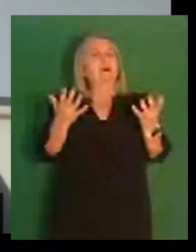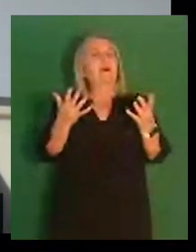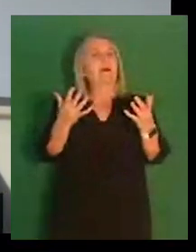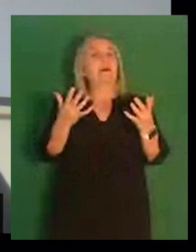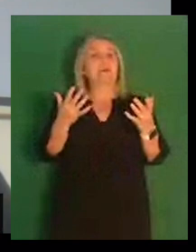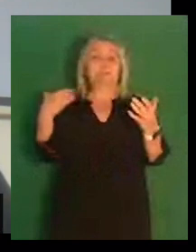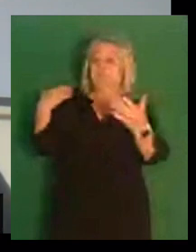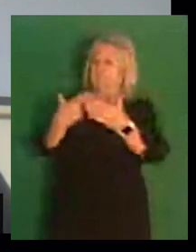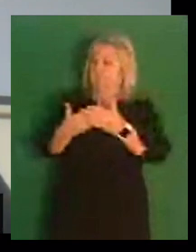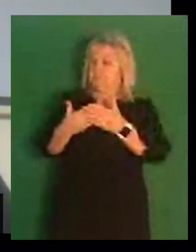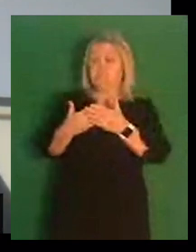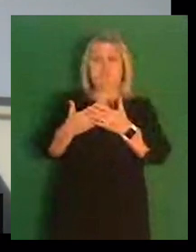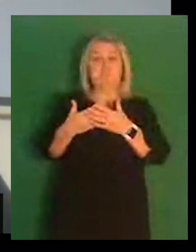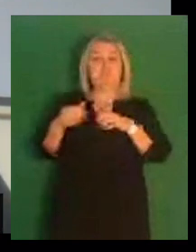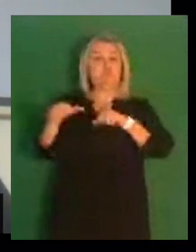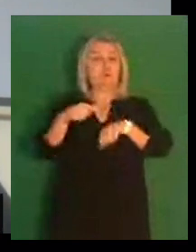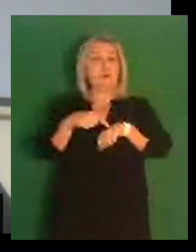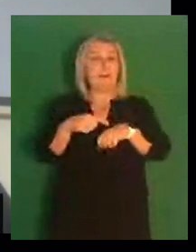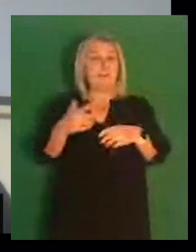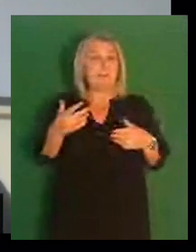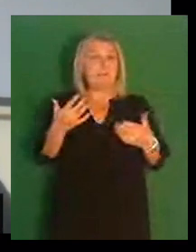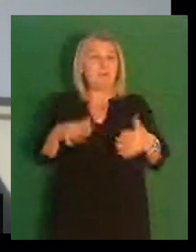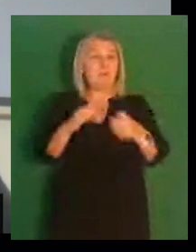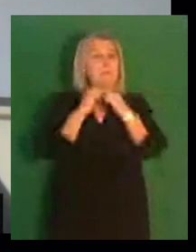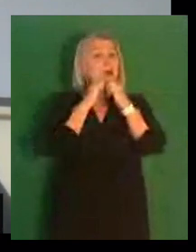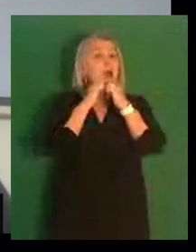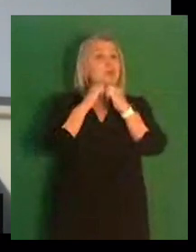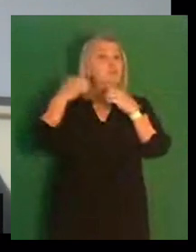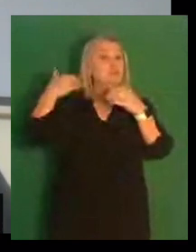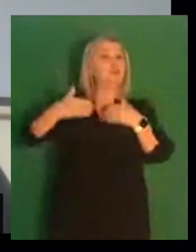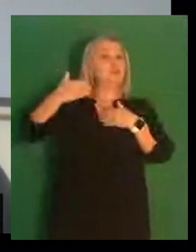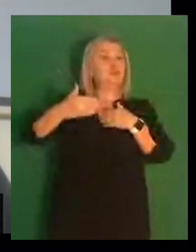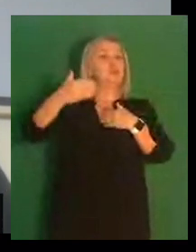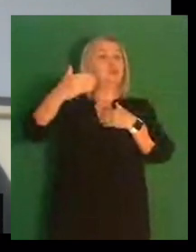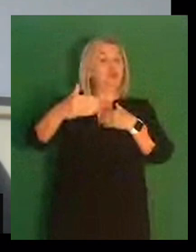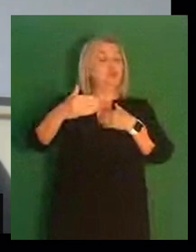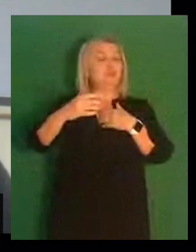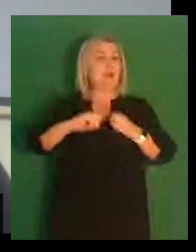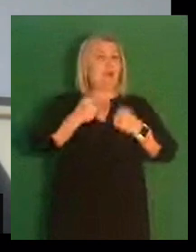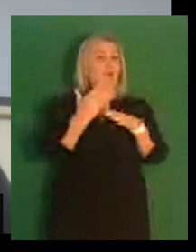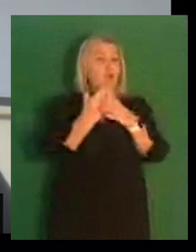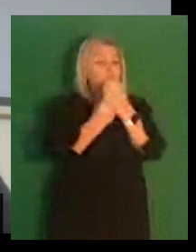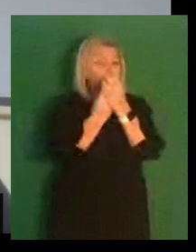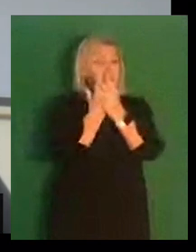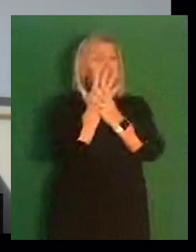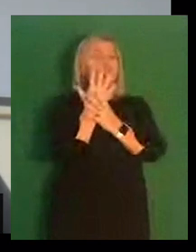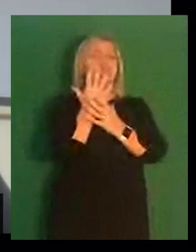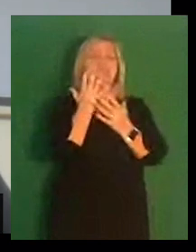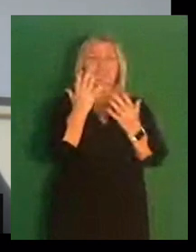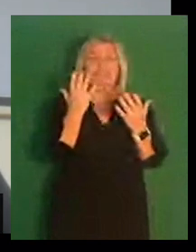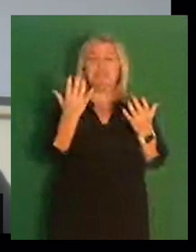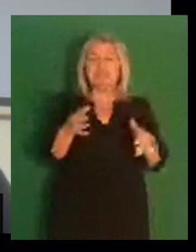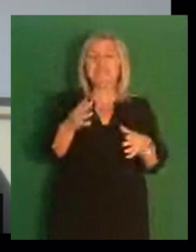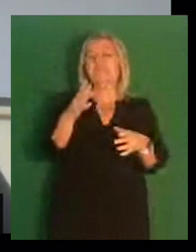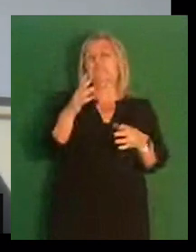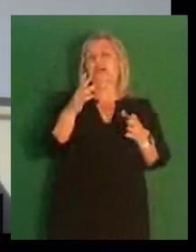time since March, how the form has evolved. So when we began doing Scenes for Survival,